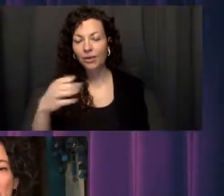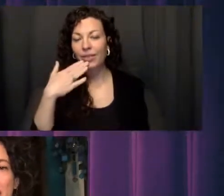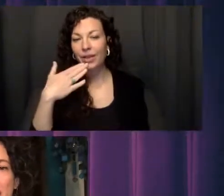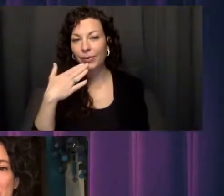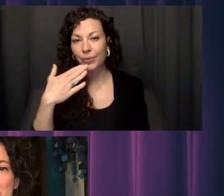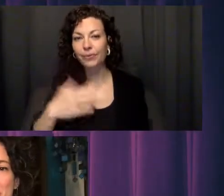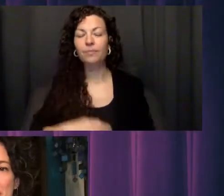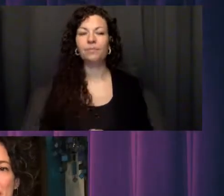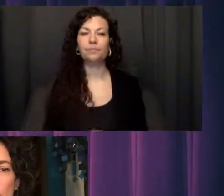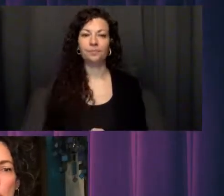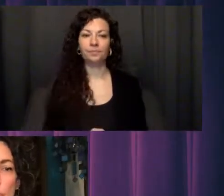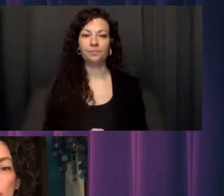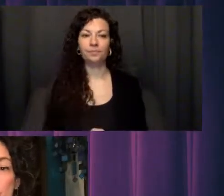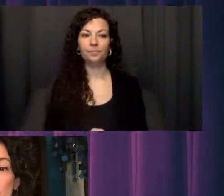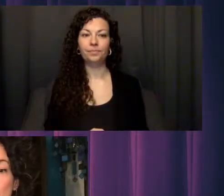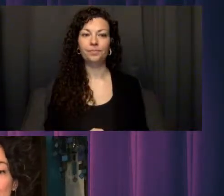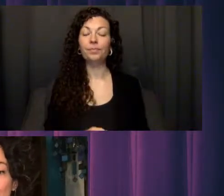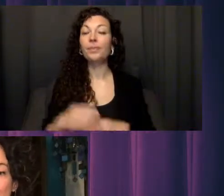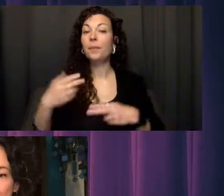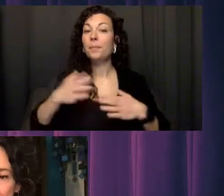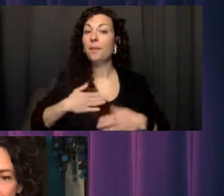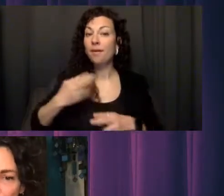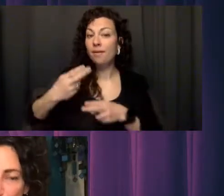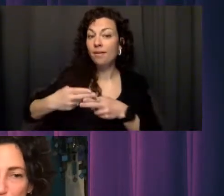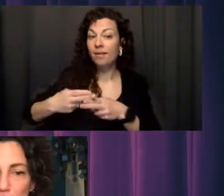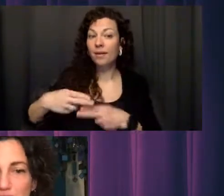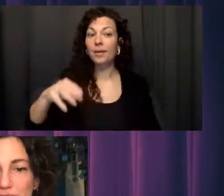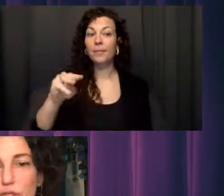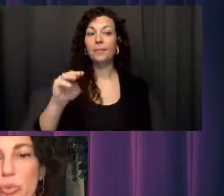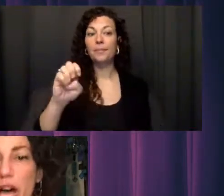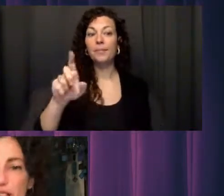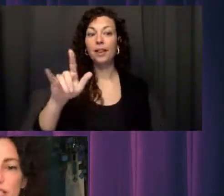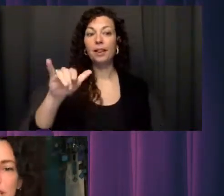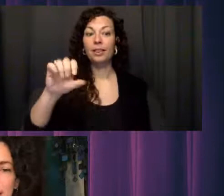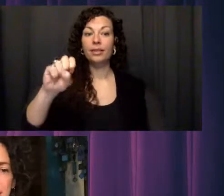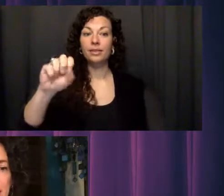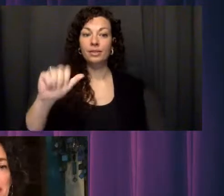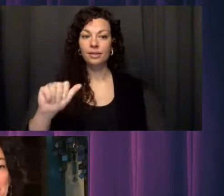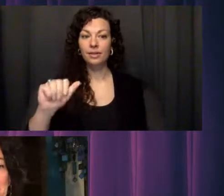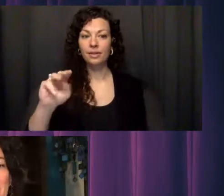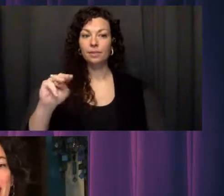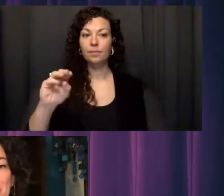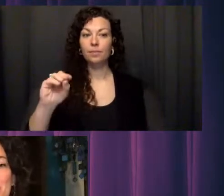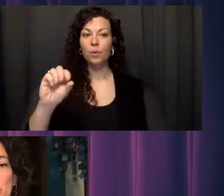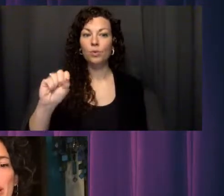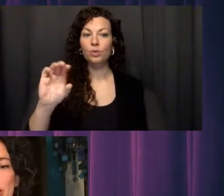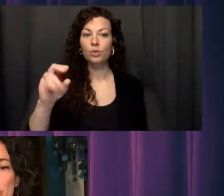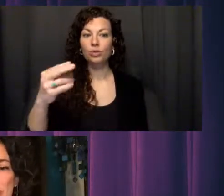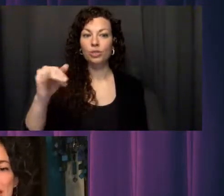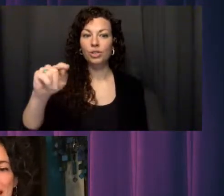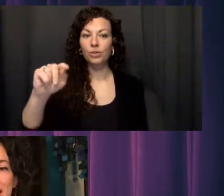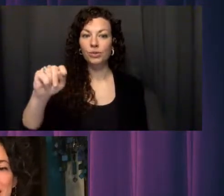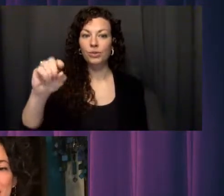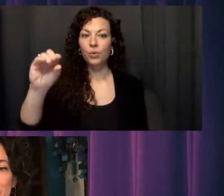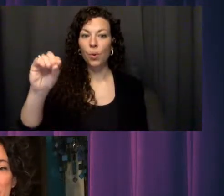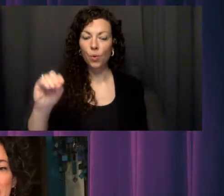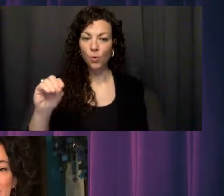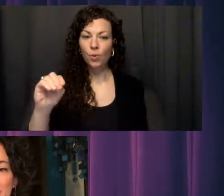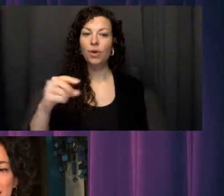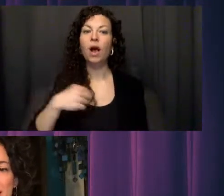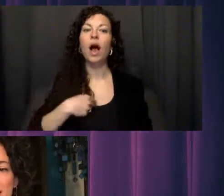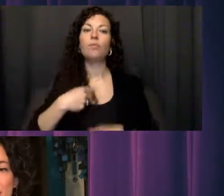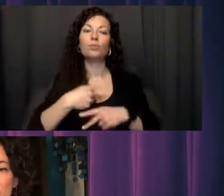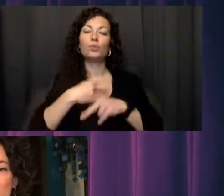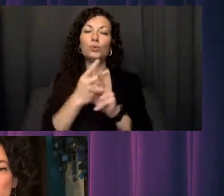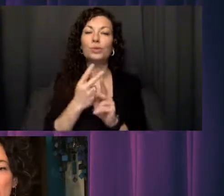Machito. I am the producing artistic director of The Anthropologists. I am joining you tonight from